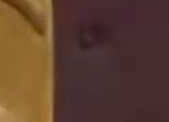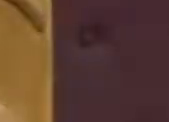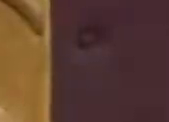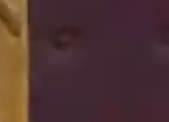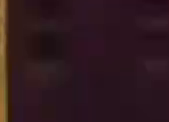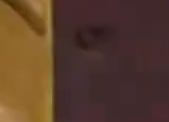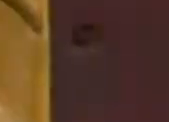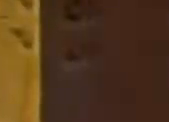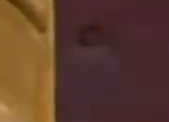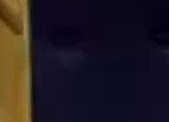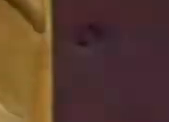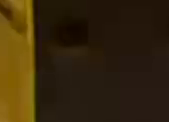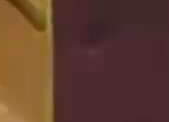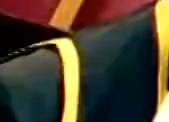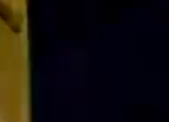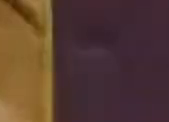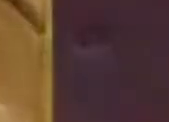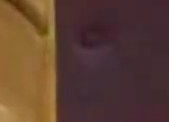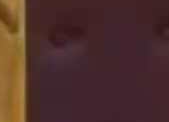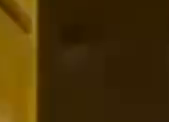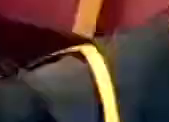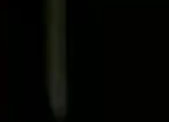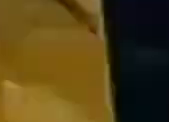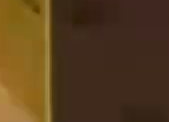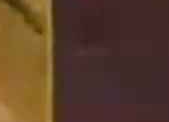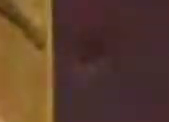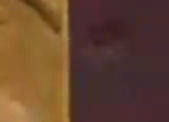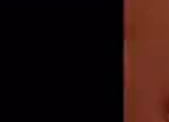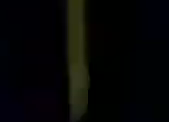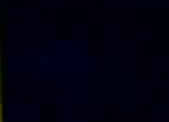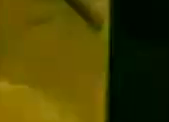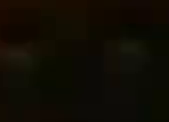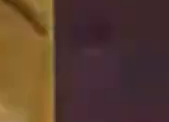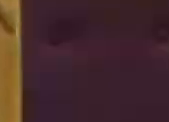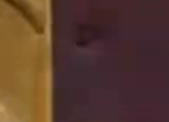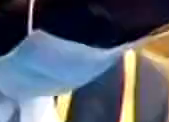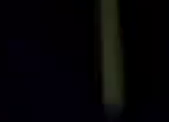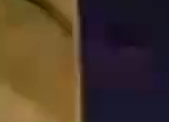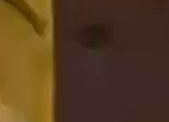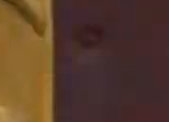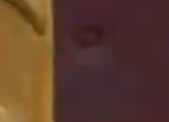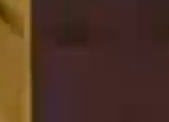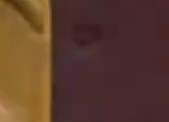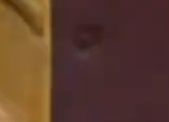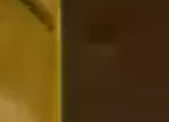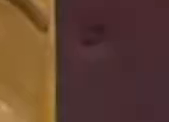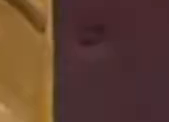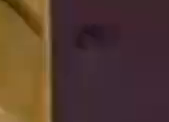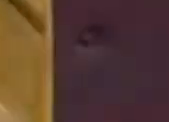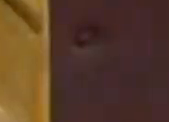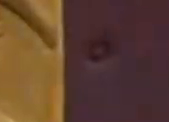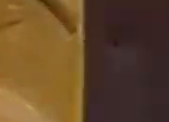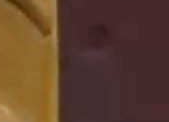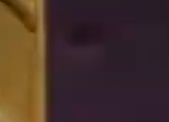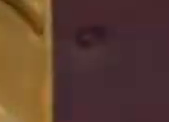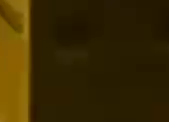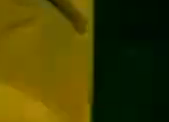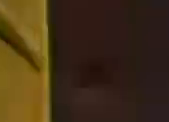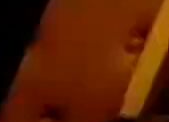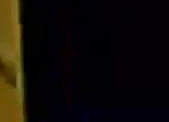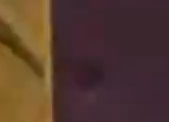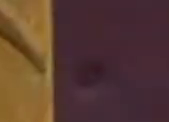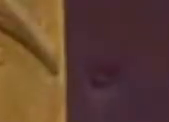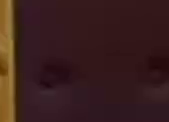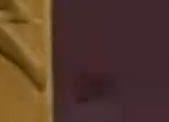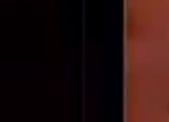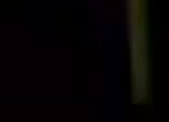Republic of Mauritius, laid on the table of the House on Tuesday, December 1st, 2020, and pursuant to the provisions